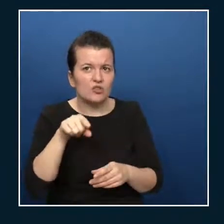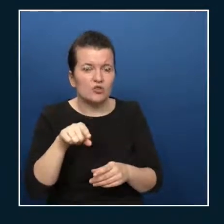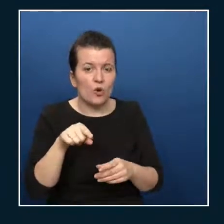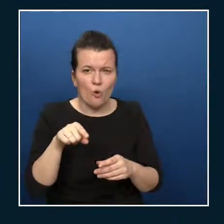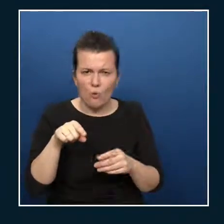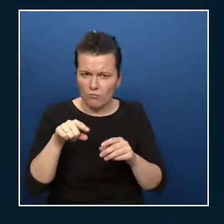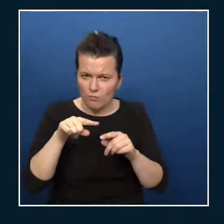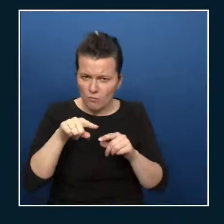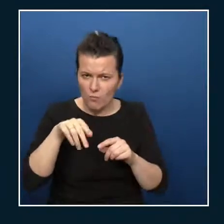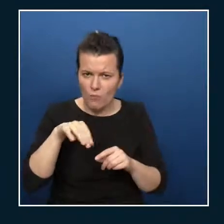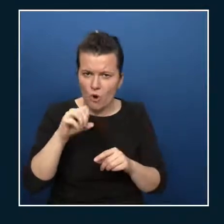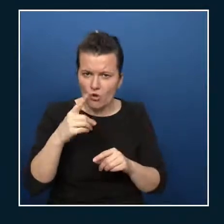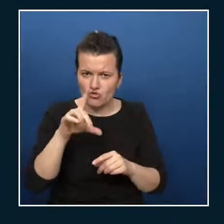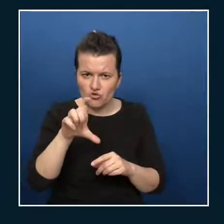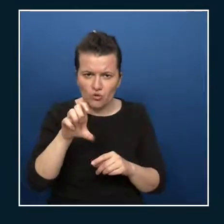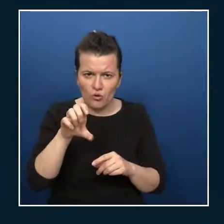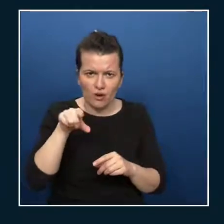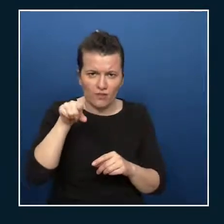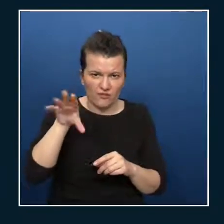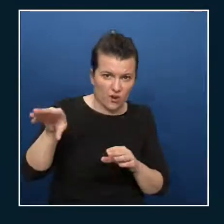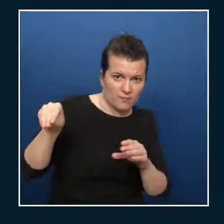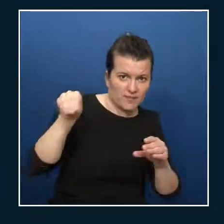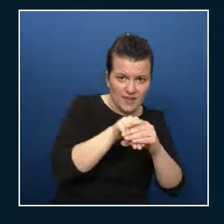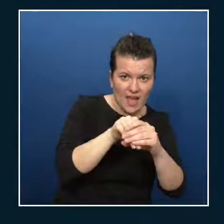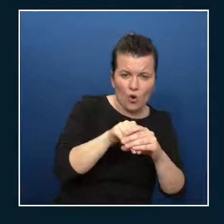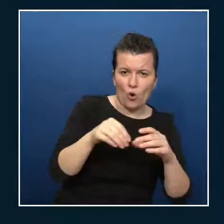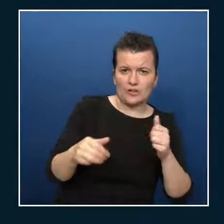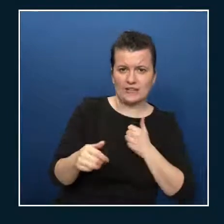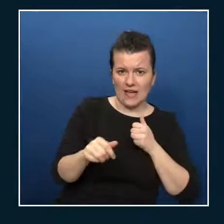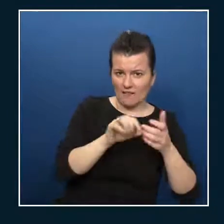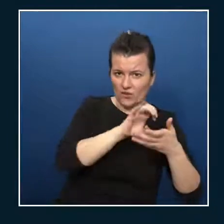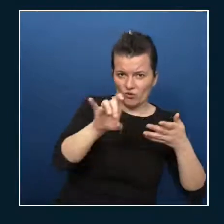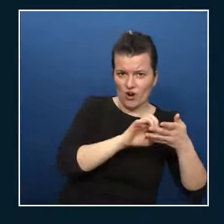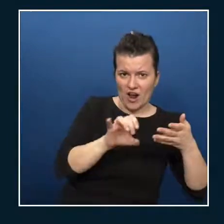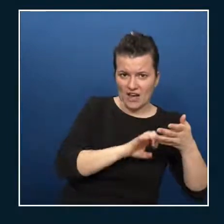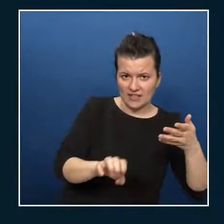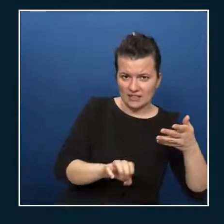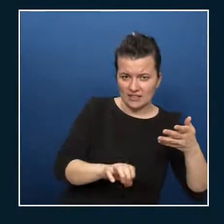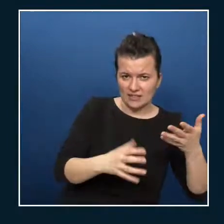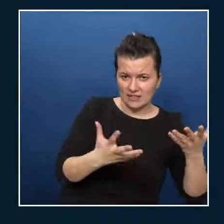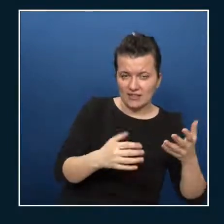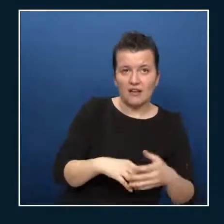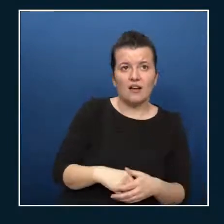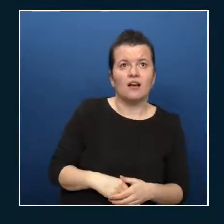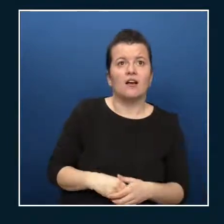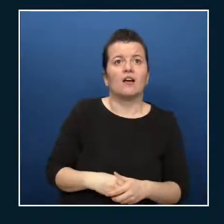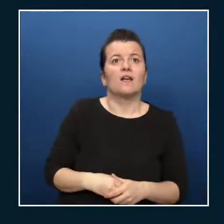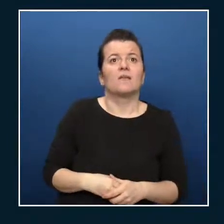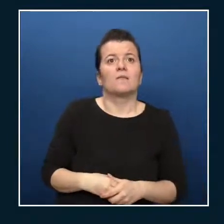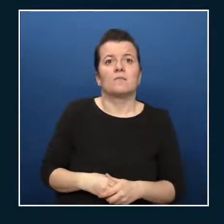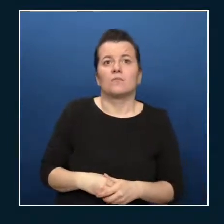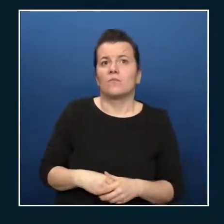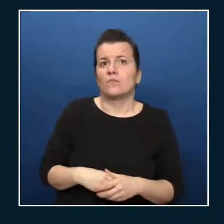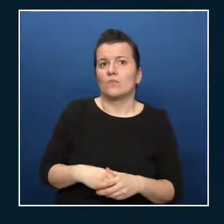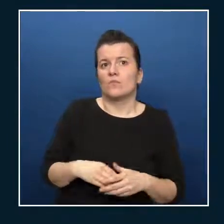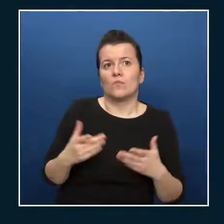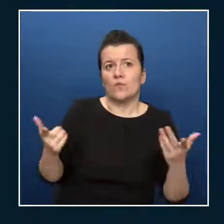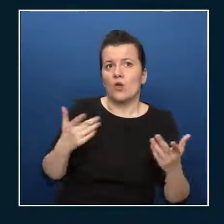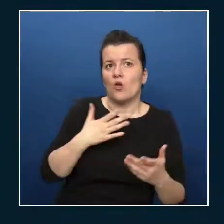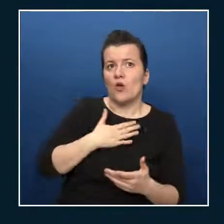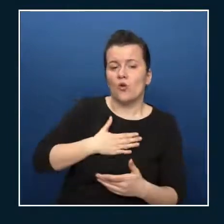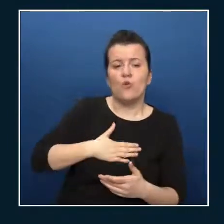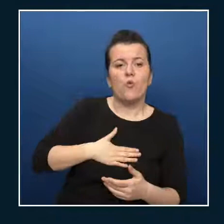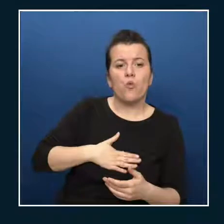those yourself? So for example, if you want to use CORS, you can just use the existing